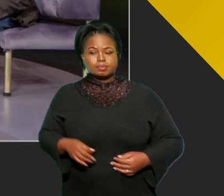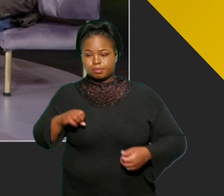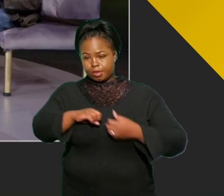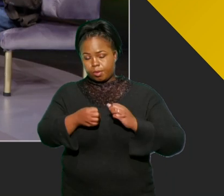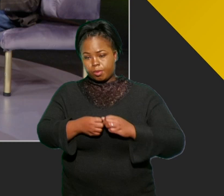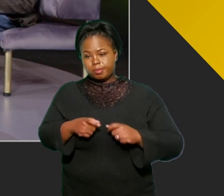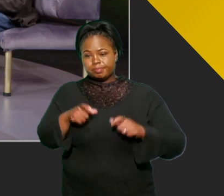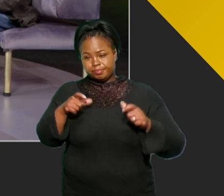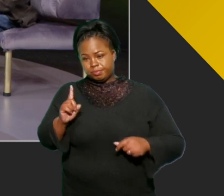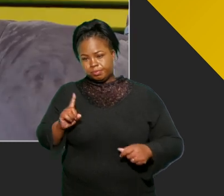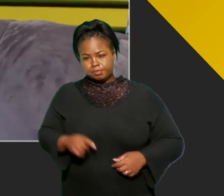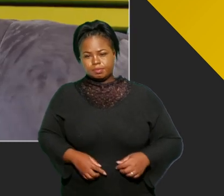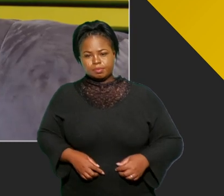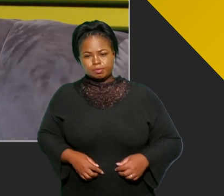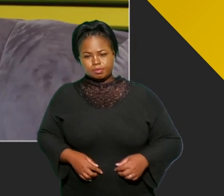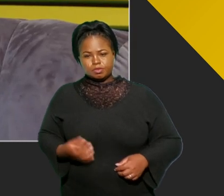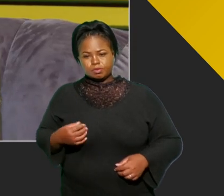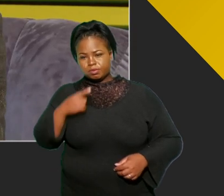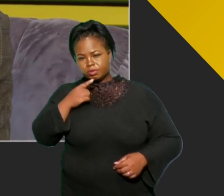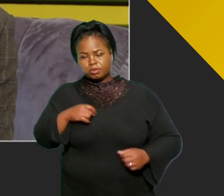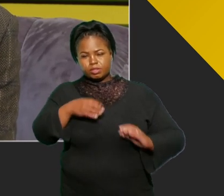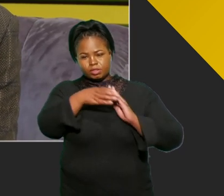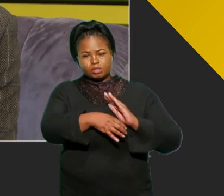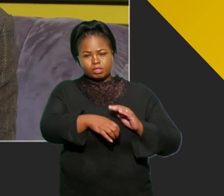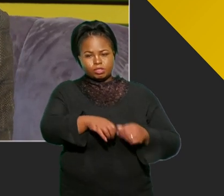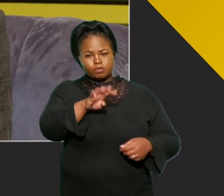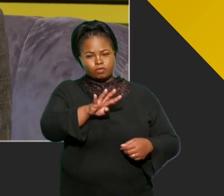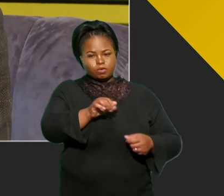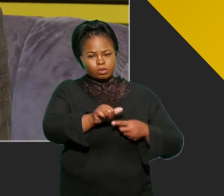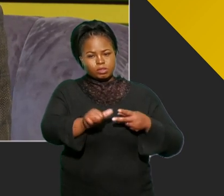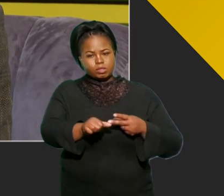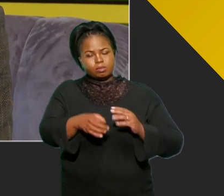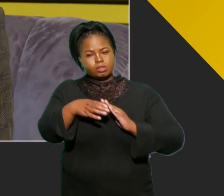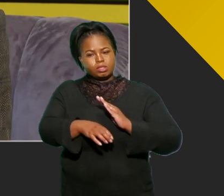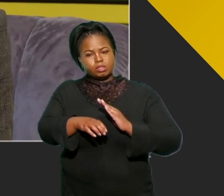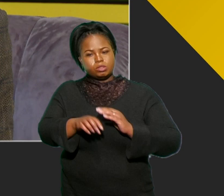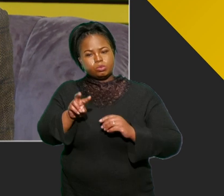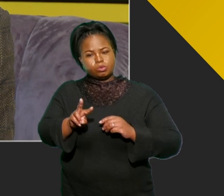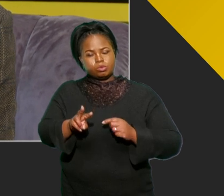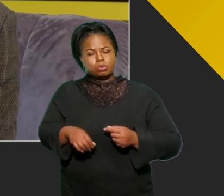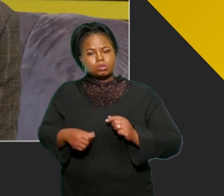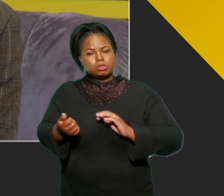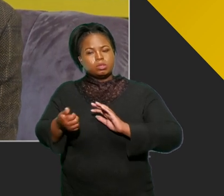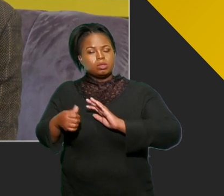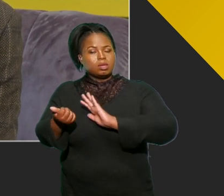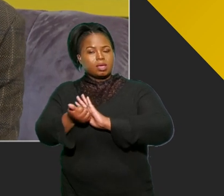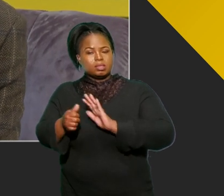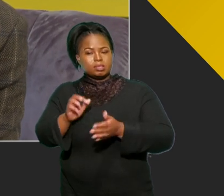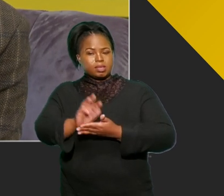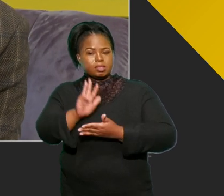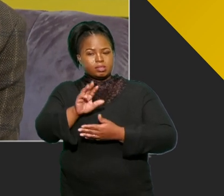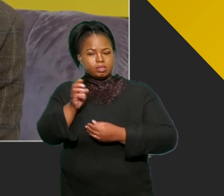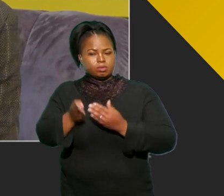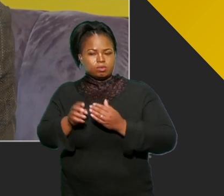problem in Kulu, Ukulme is very good about section 4, subsection 2, in terms of Act Number 19 of 1998. Yeah. He indicated